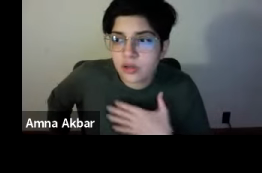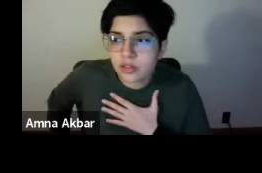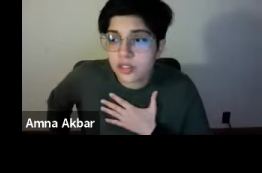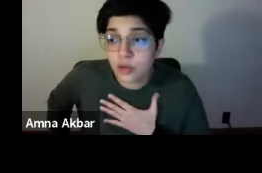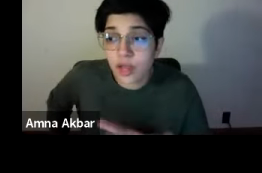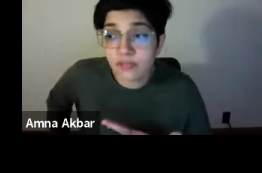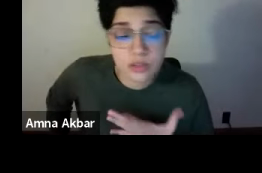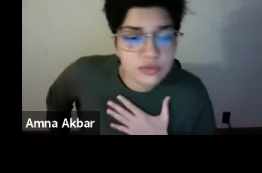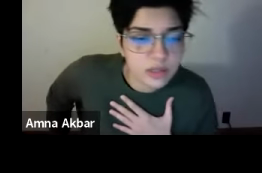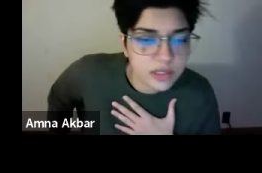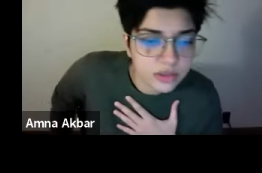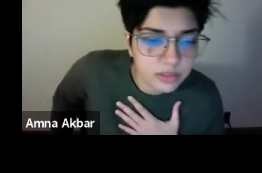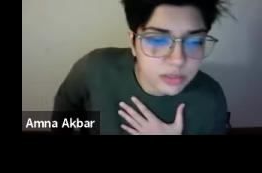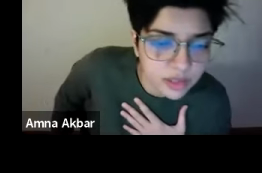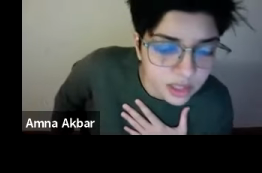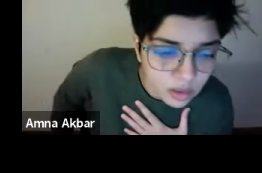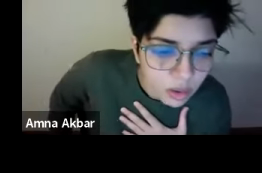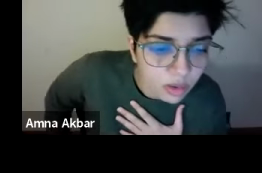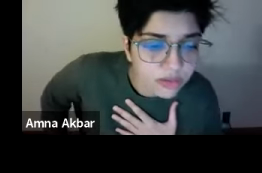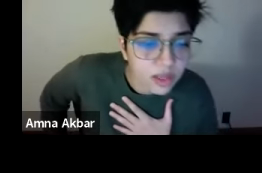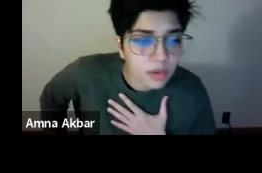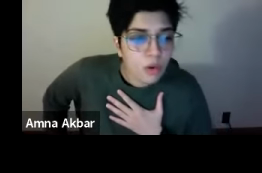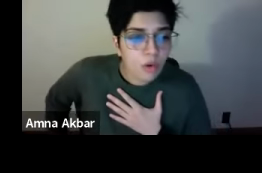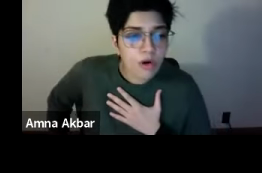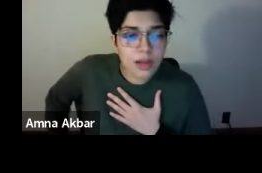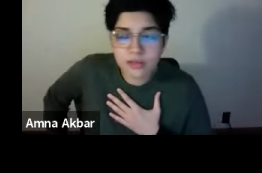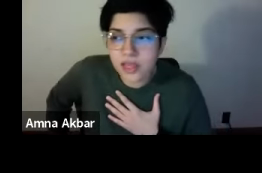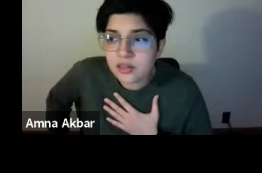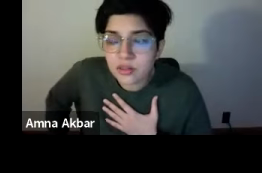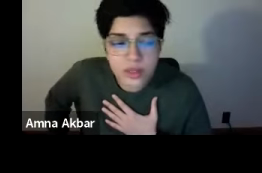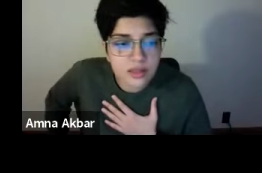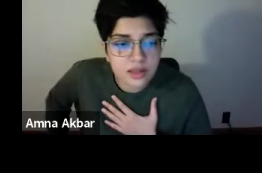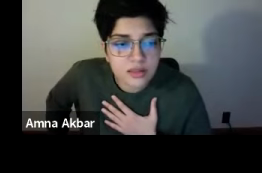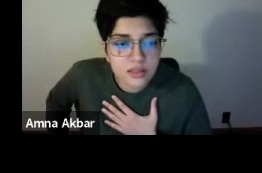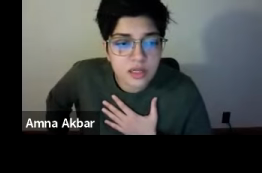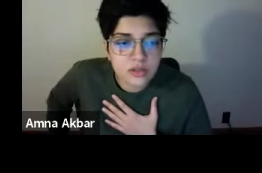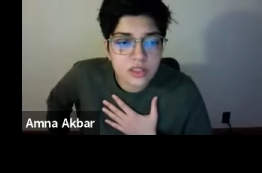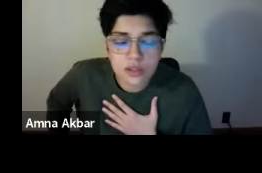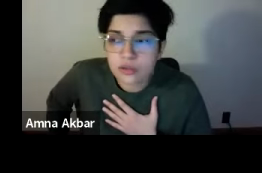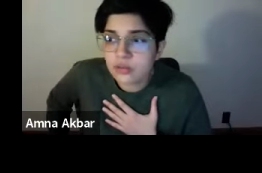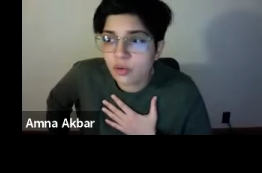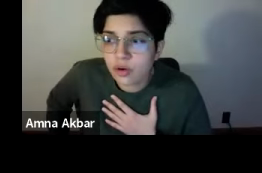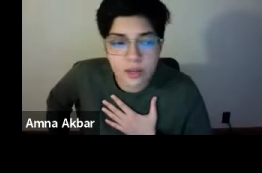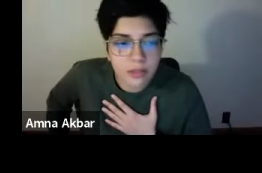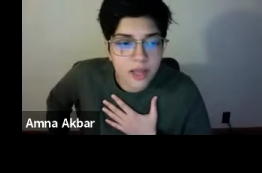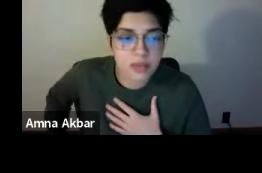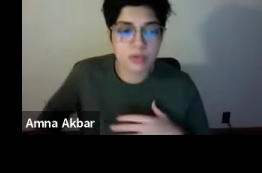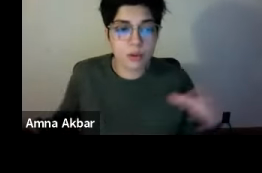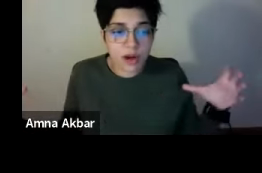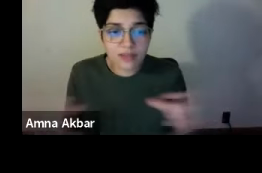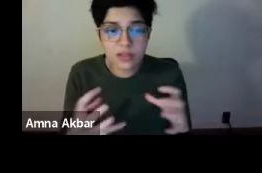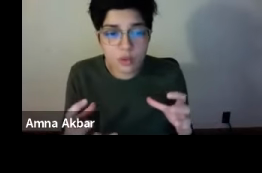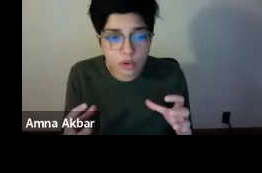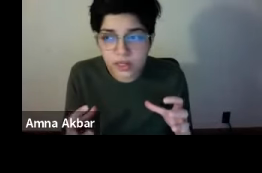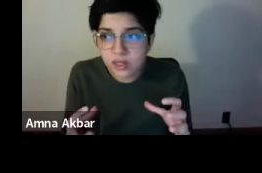Walmart don't have to do very much for the people that work for them, or about land and the way that land in this country is used for and by people